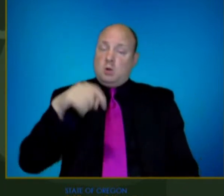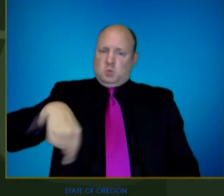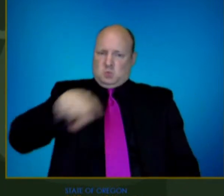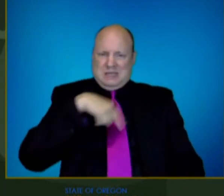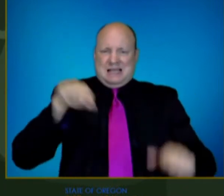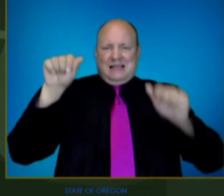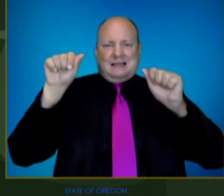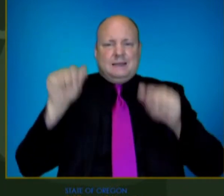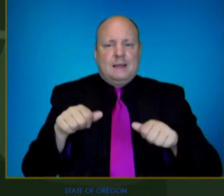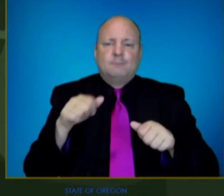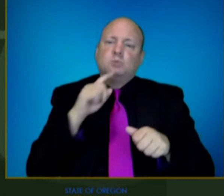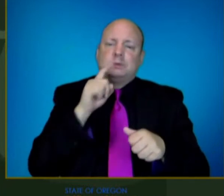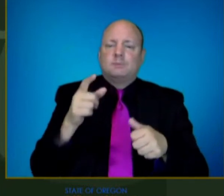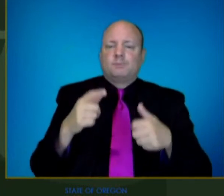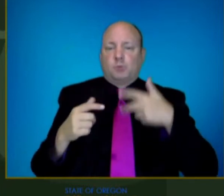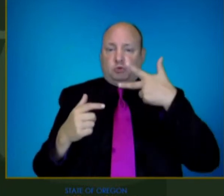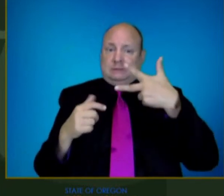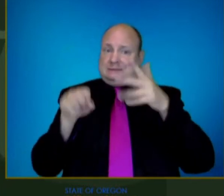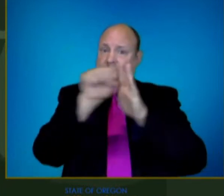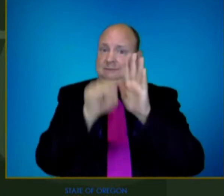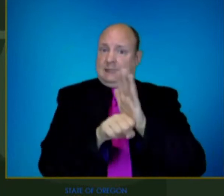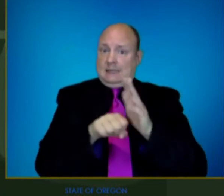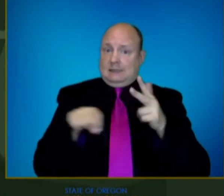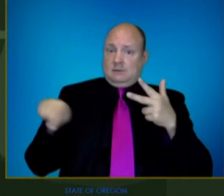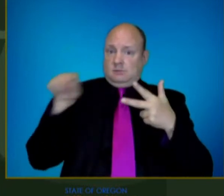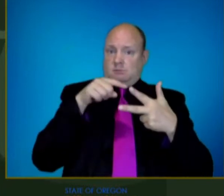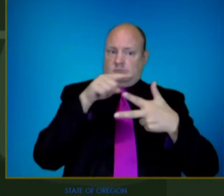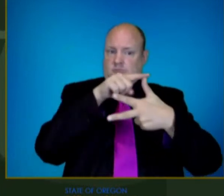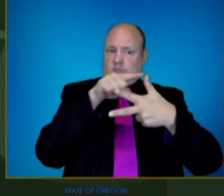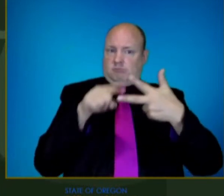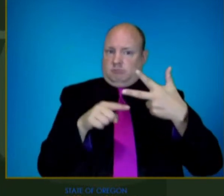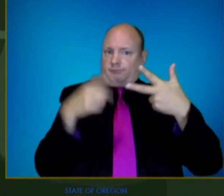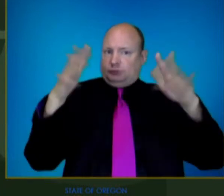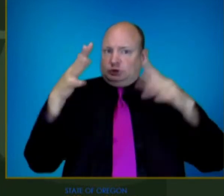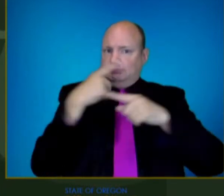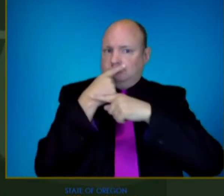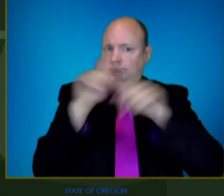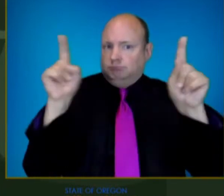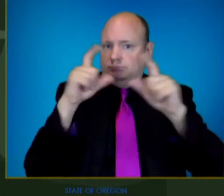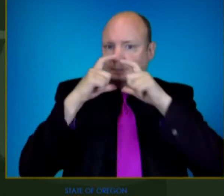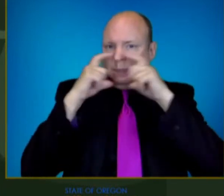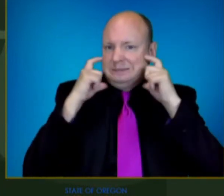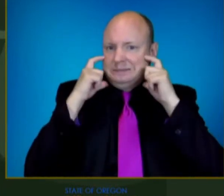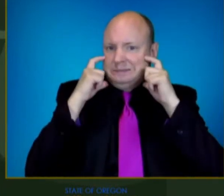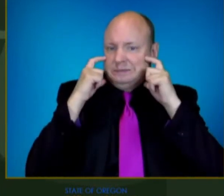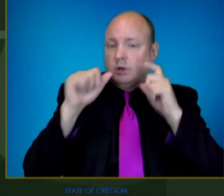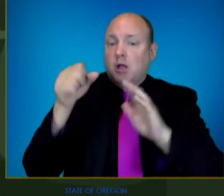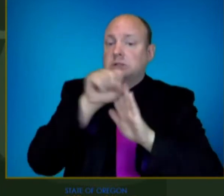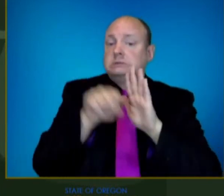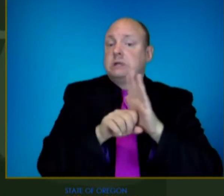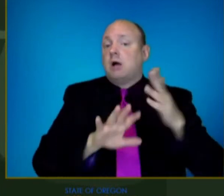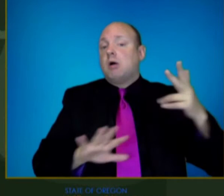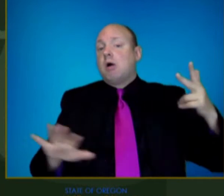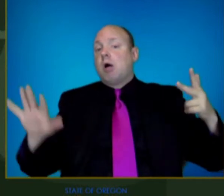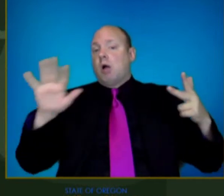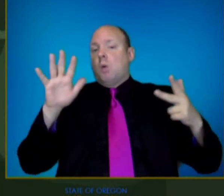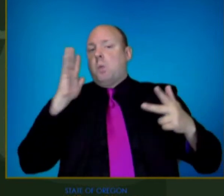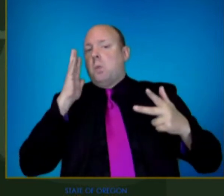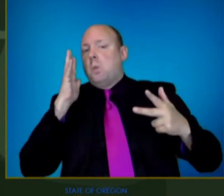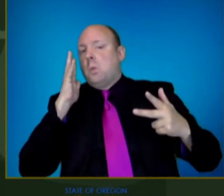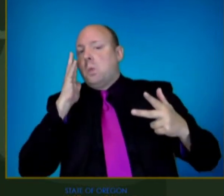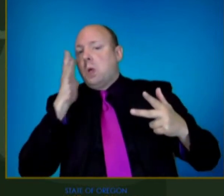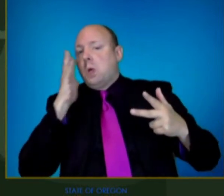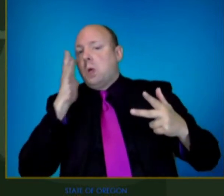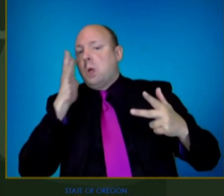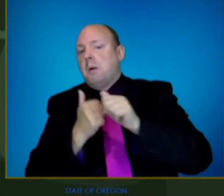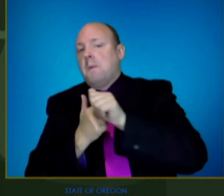mandate. And I know there are other states moving forward with employee vaccination requirements.